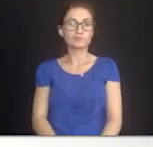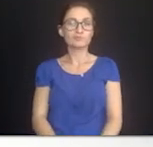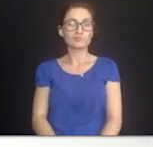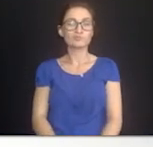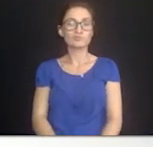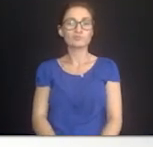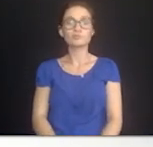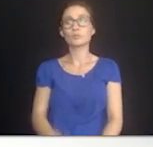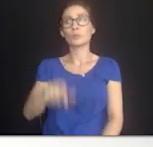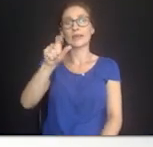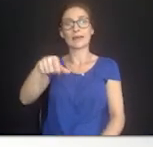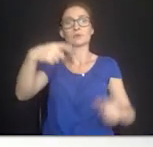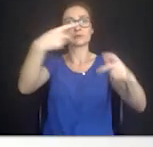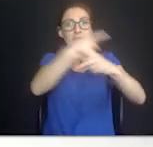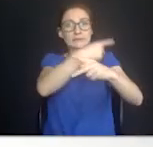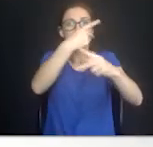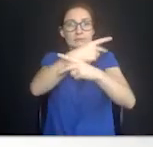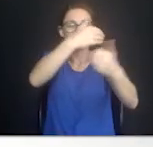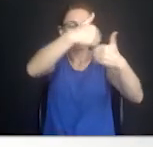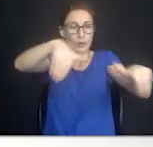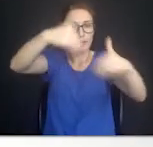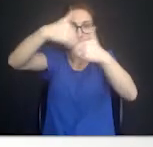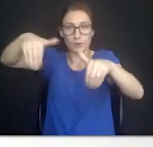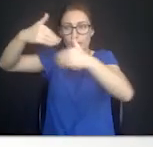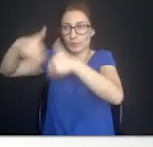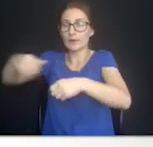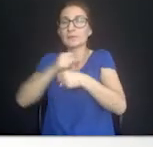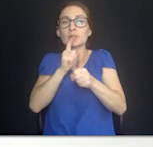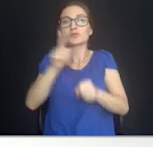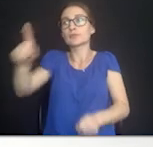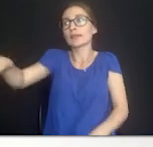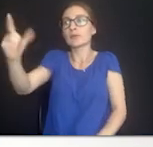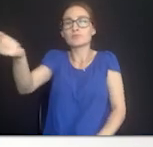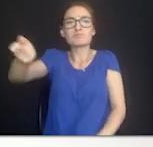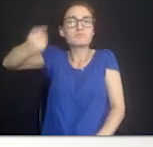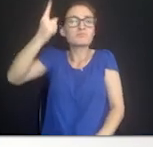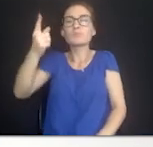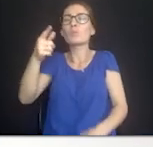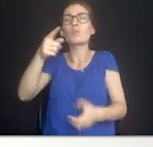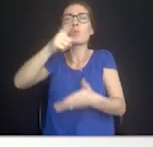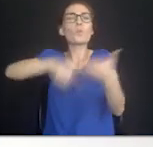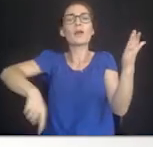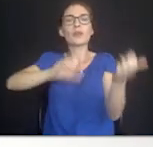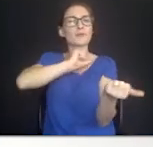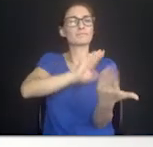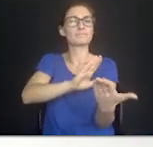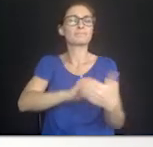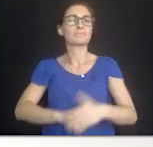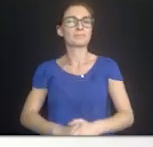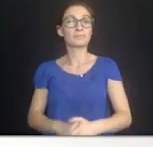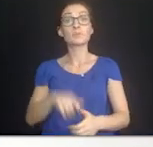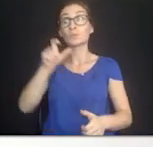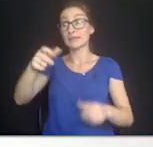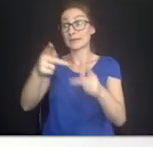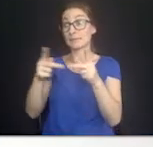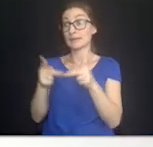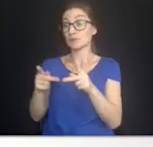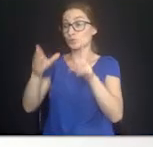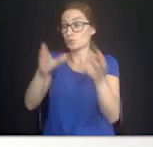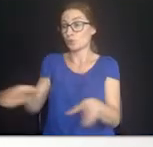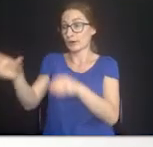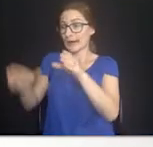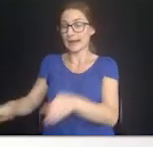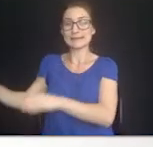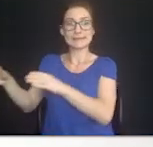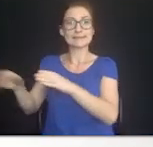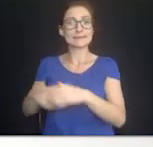have to break it down into pieces and make sure that we know what we're up against. And we have to have a place to keep it organized, right? So once we get a plan